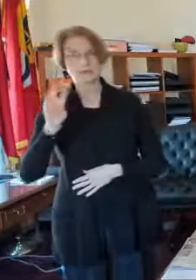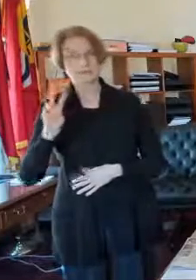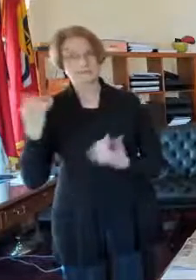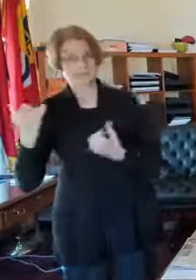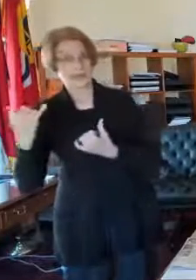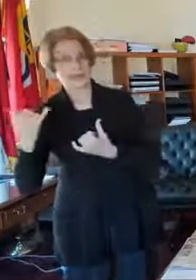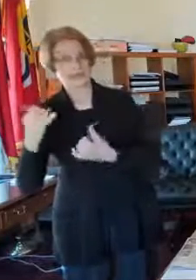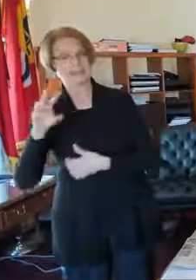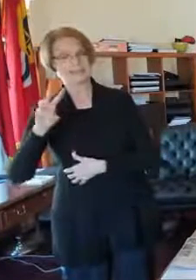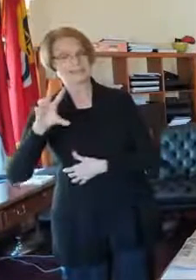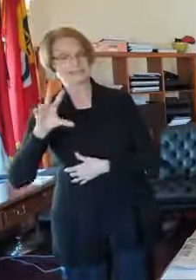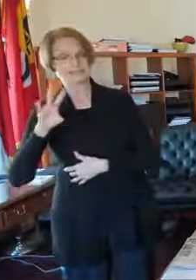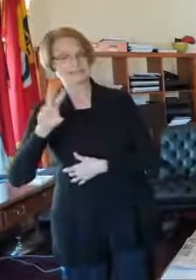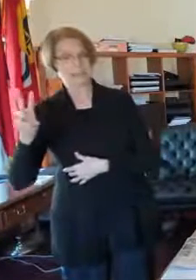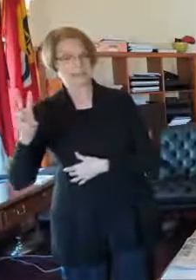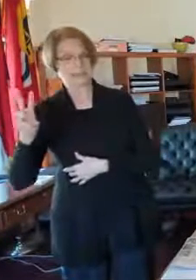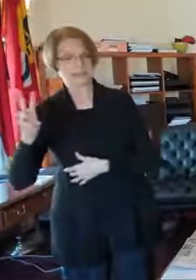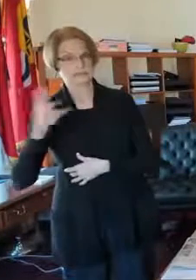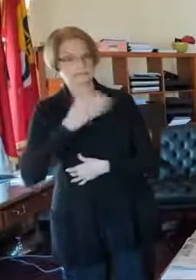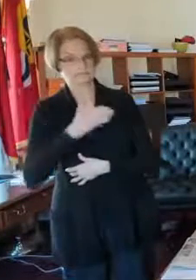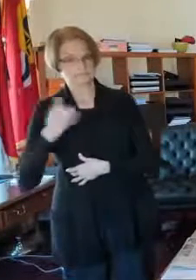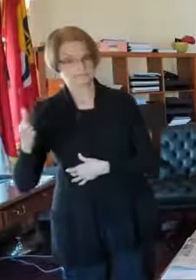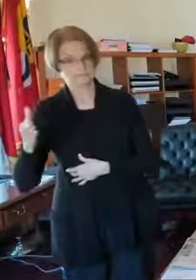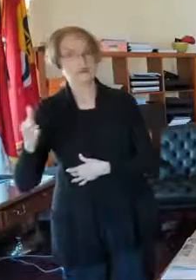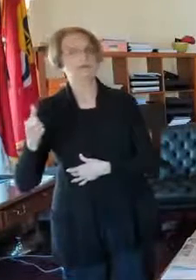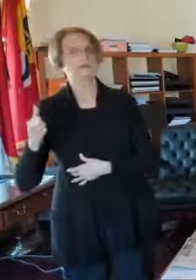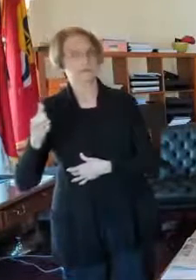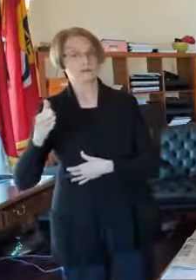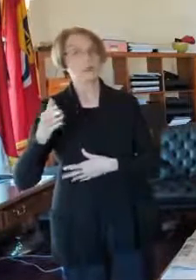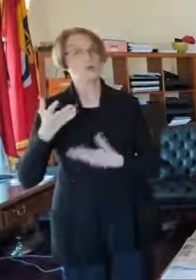today 676. So we're down,